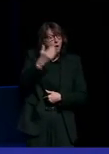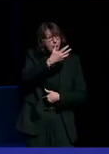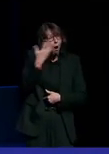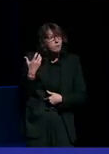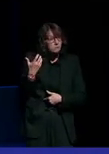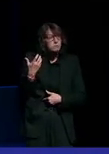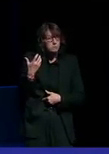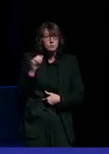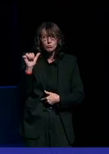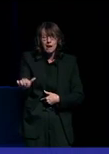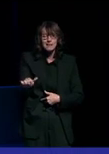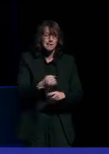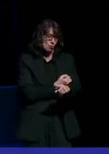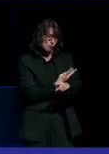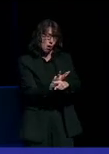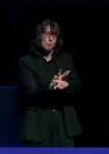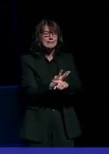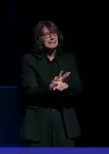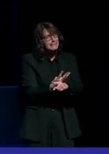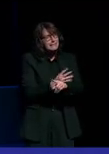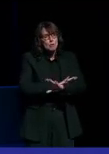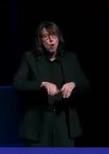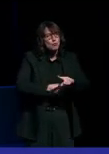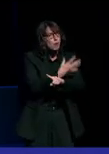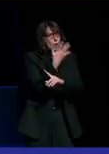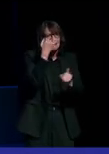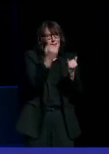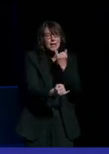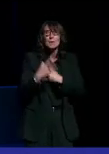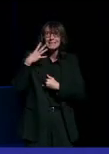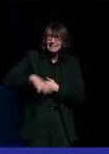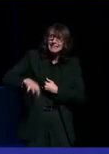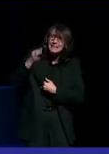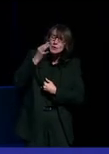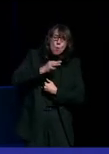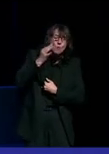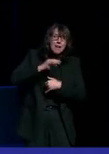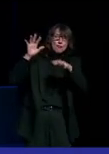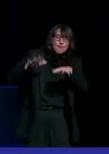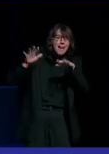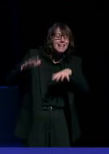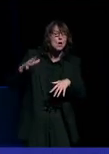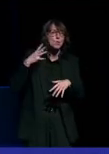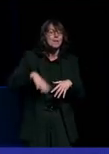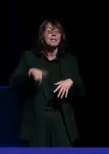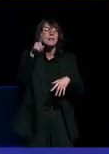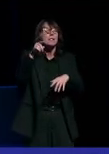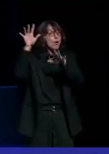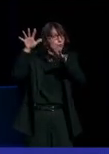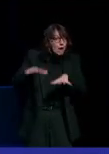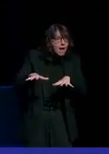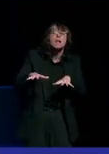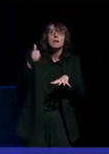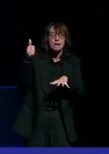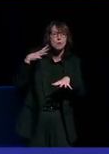summer. With crop failure being a very real worry, we need a little rain. And when the rain comes, we need our flood defences to be strong